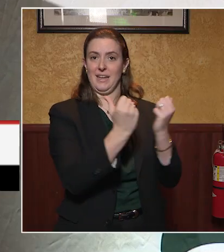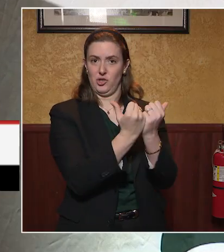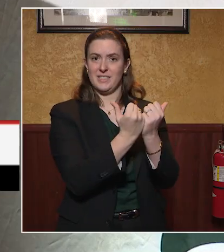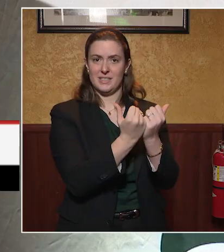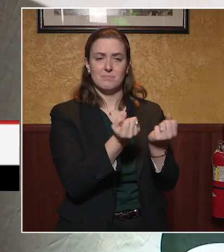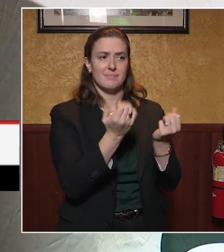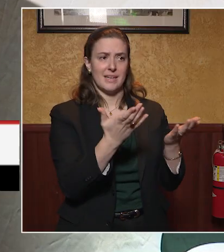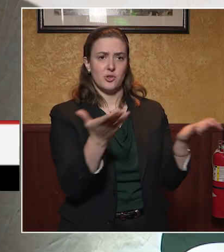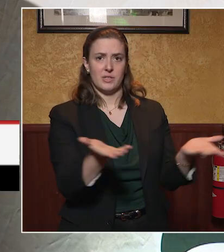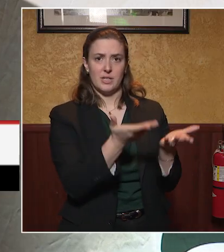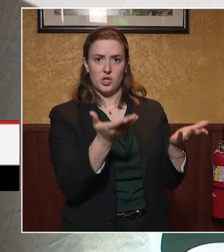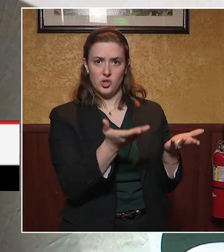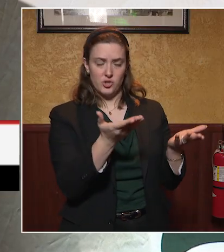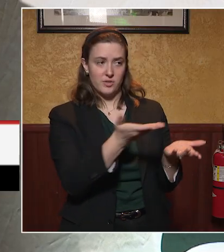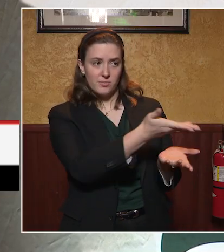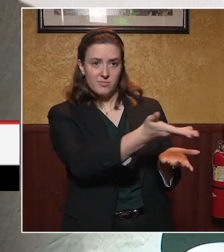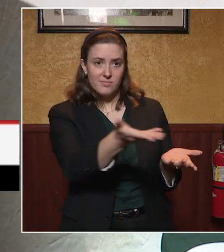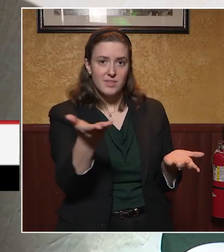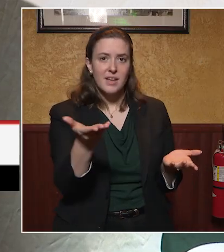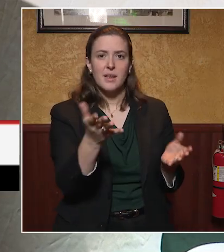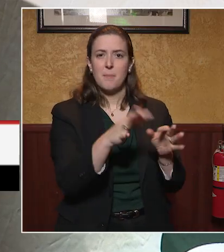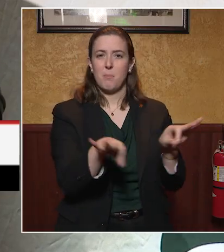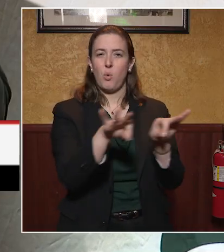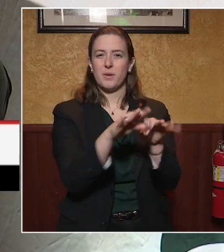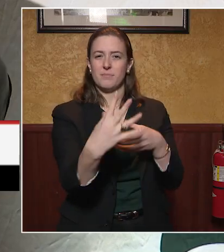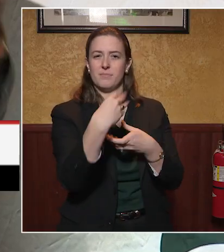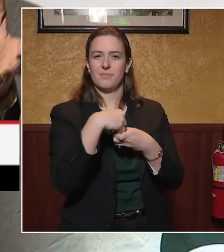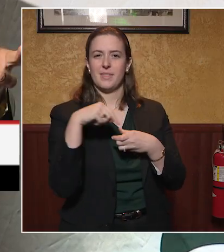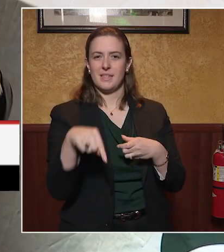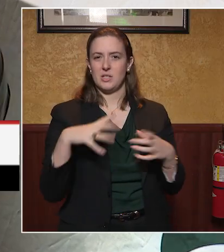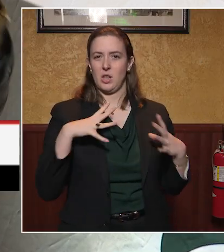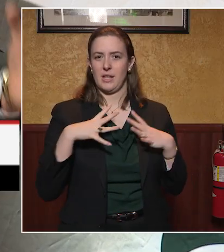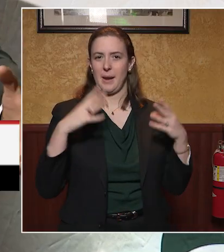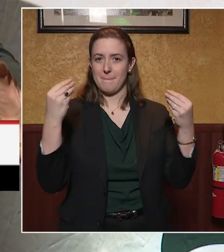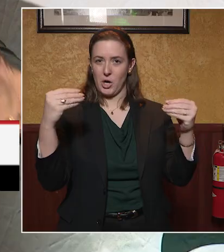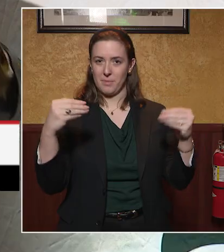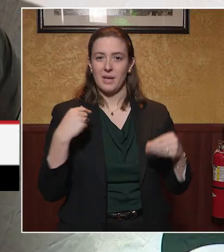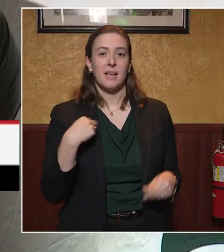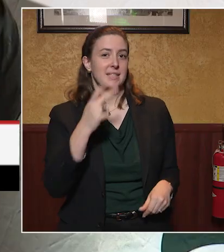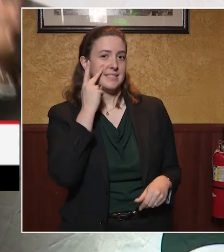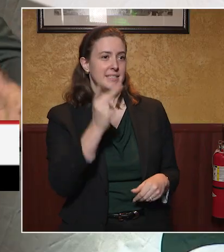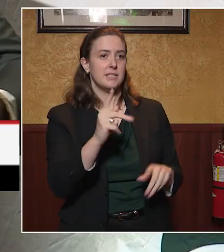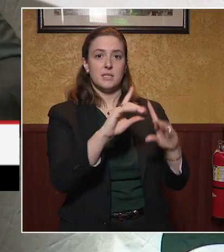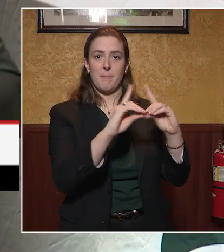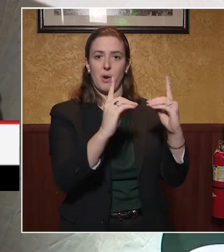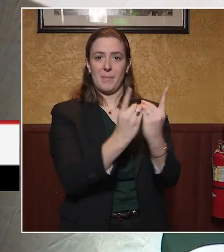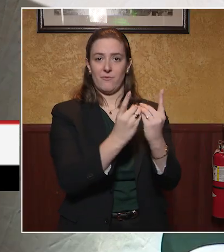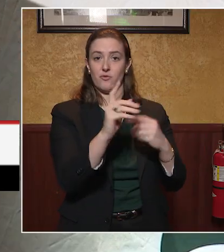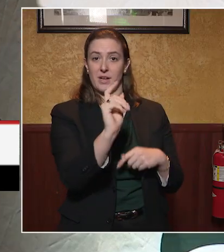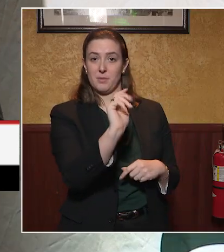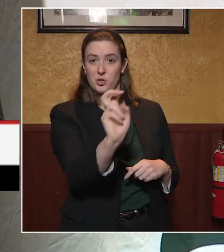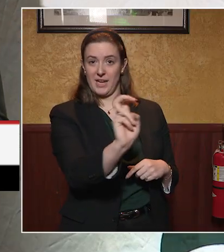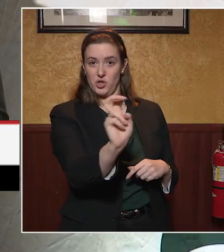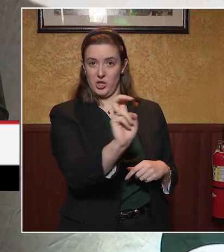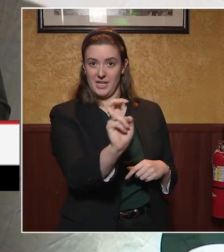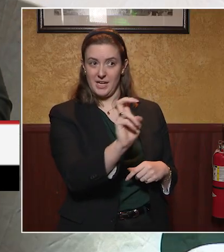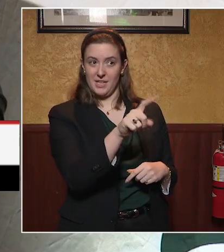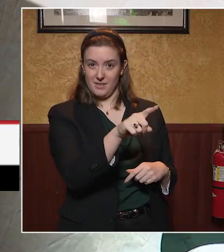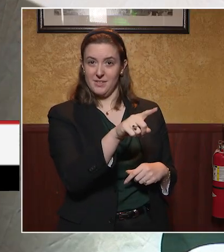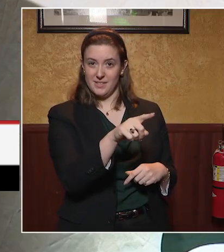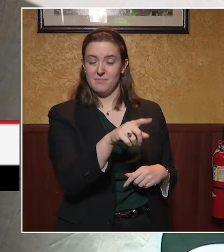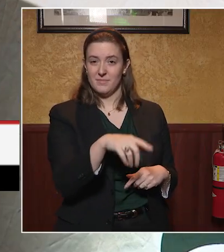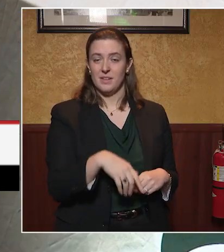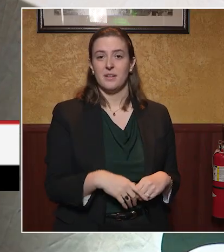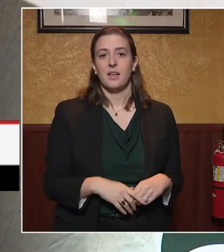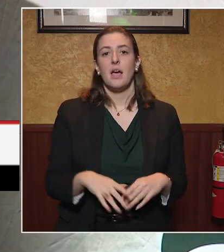who play an instrumental role in making this market happen. So I see our director, Sharon Kirschbaum of the Department of Transportation, who helps us with our permitting.